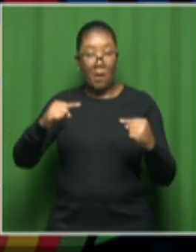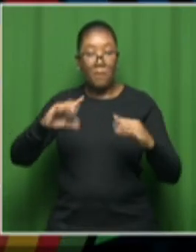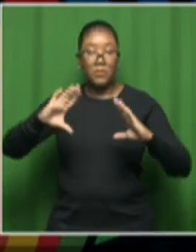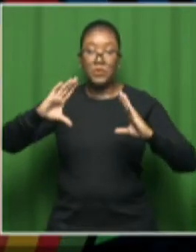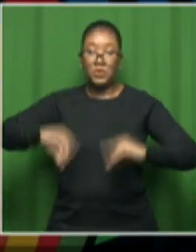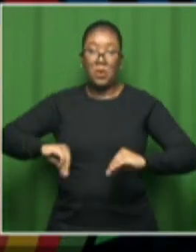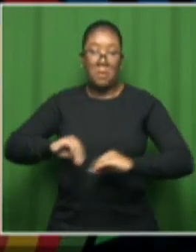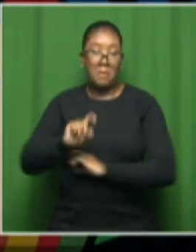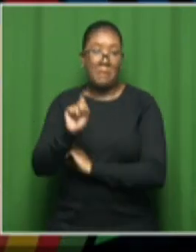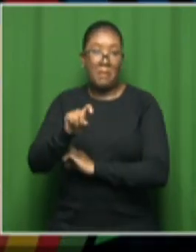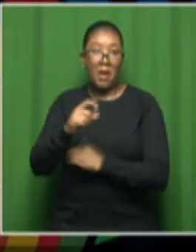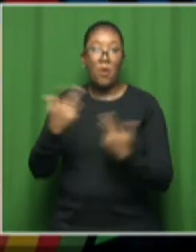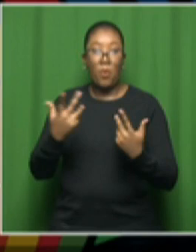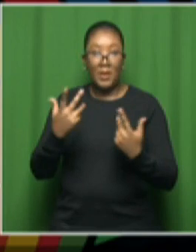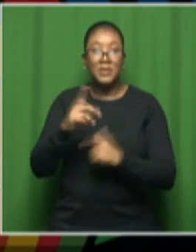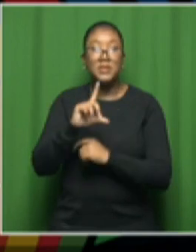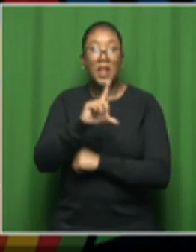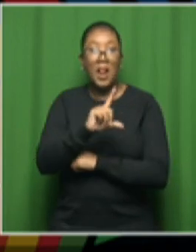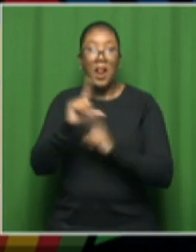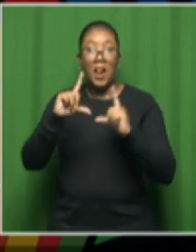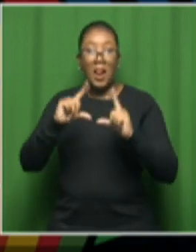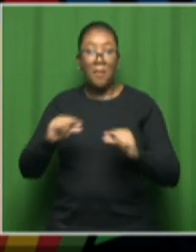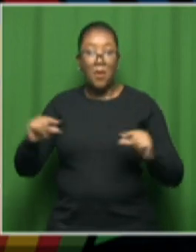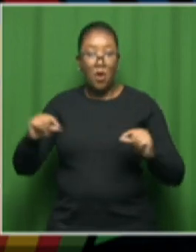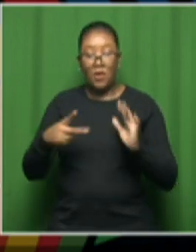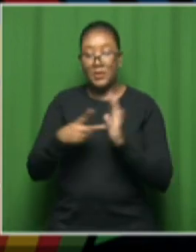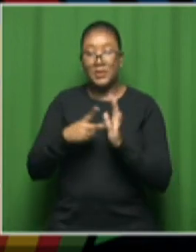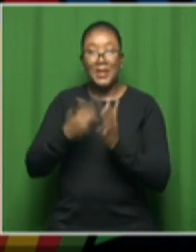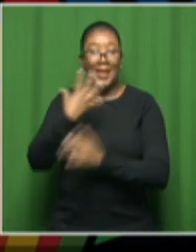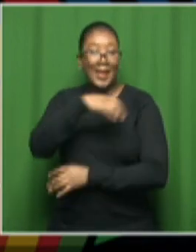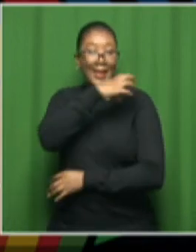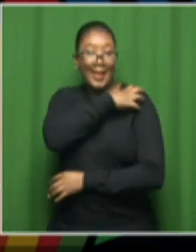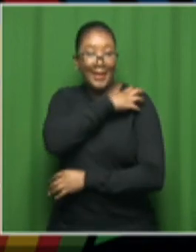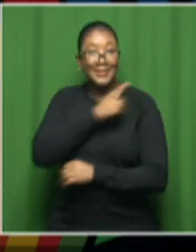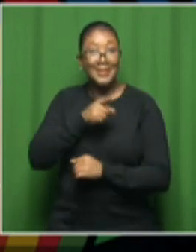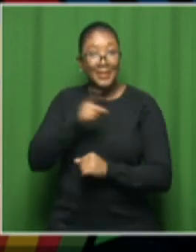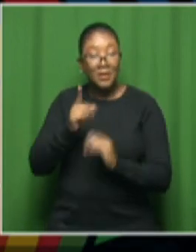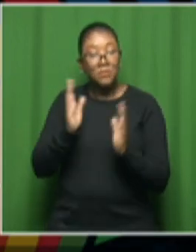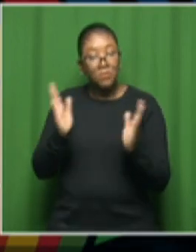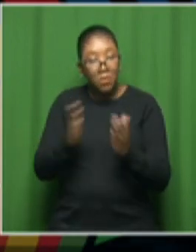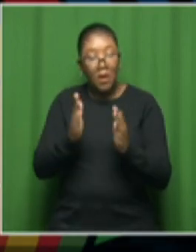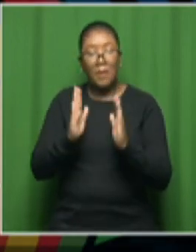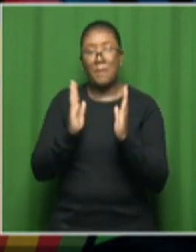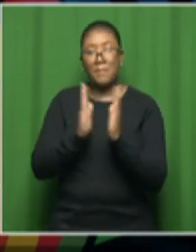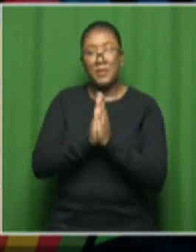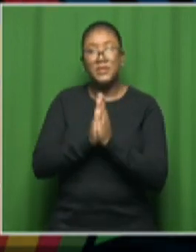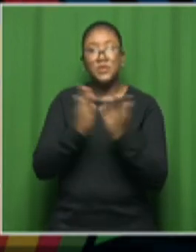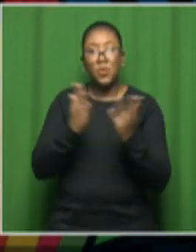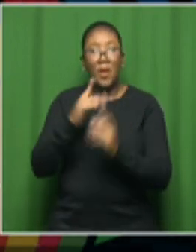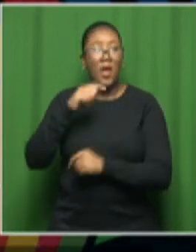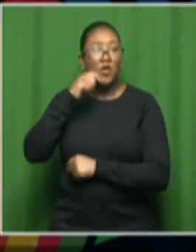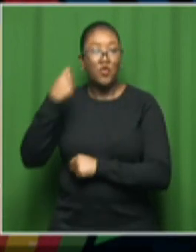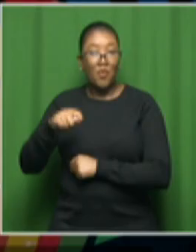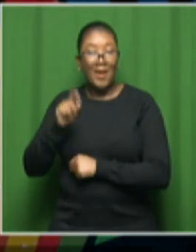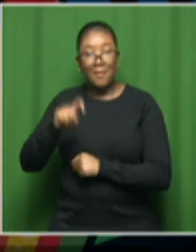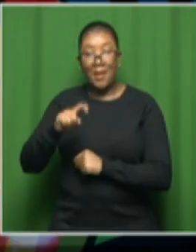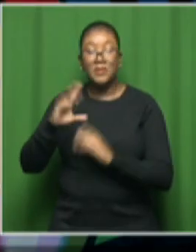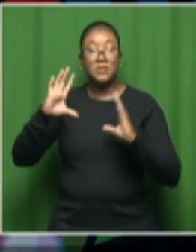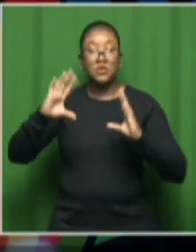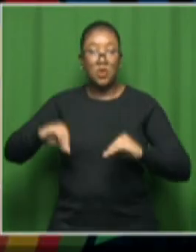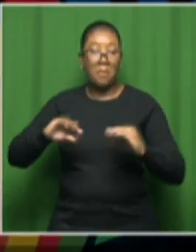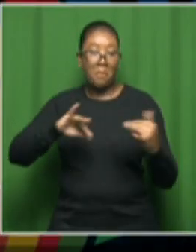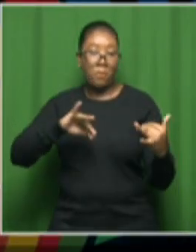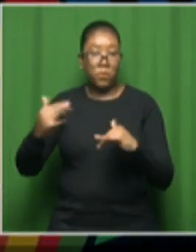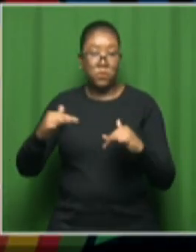in Lebanon and Gaza, while welcoming constructive initiatives that support a just peace in Ukraine, highlighting key